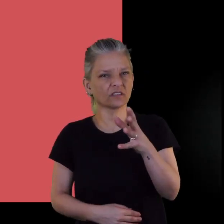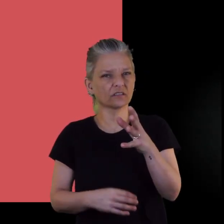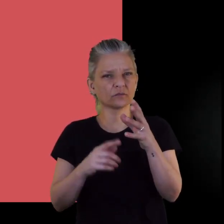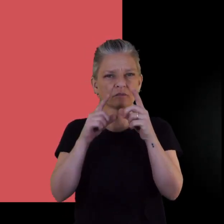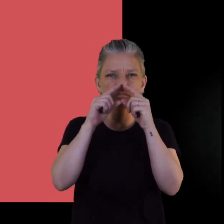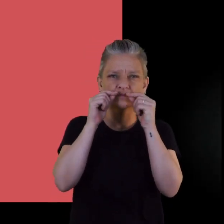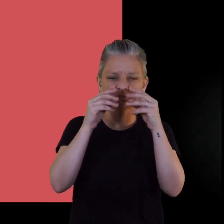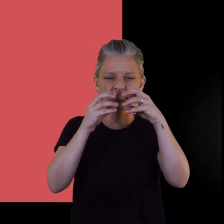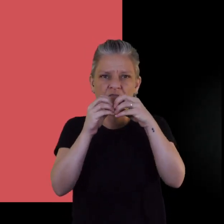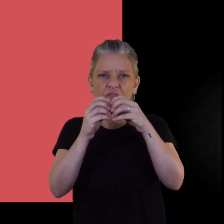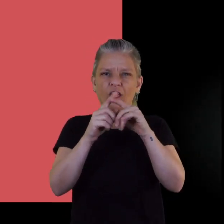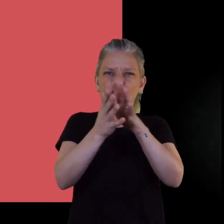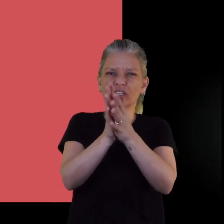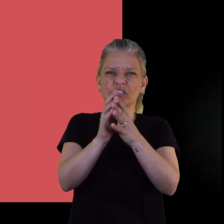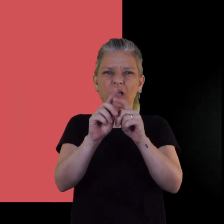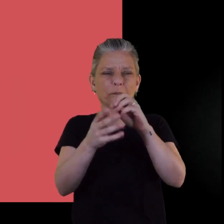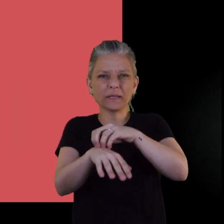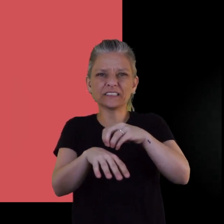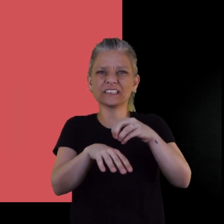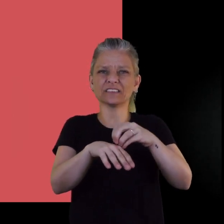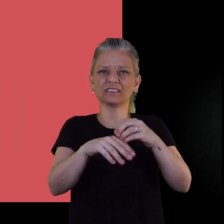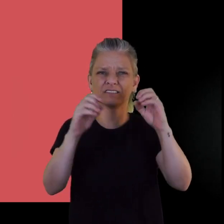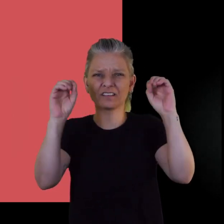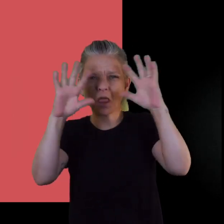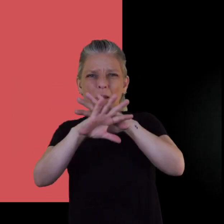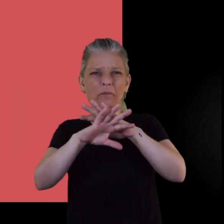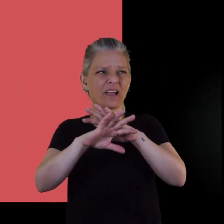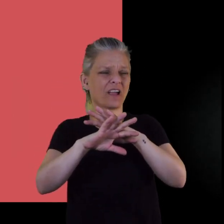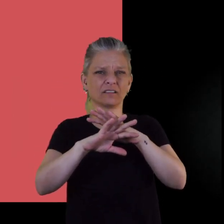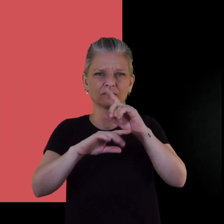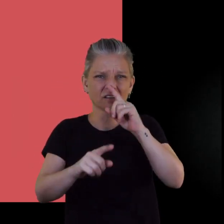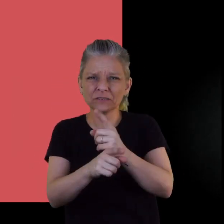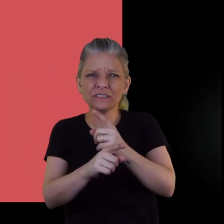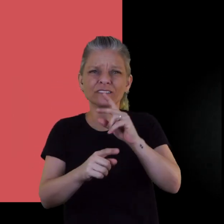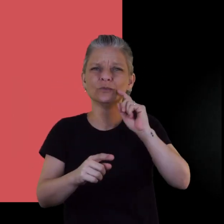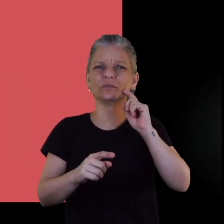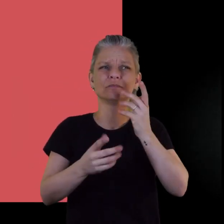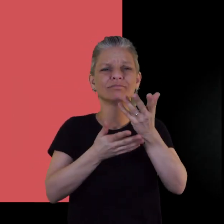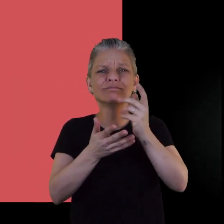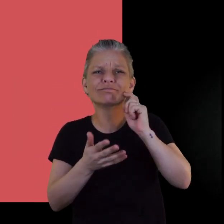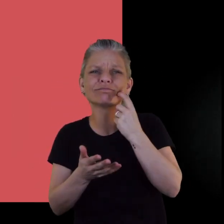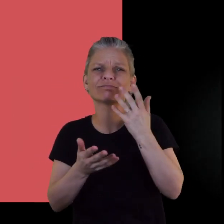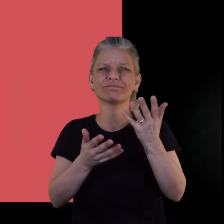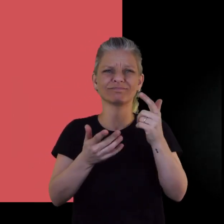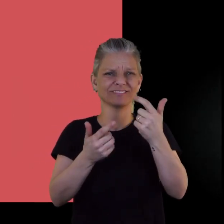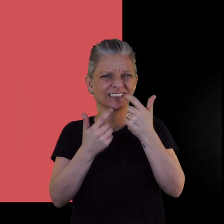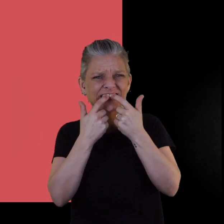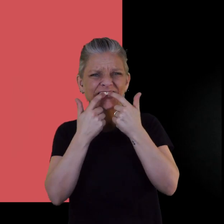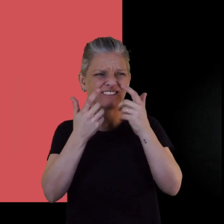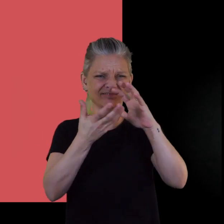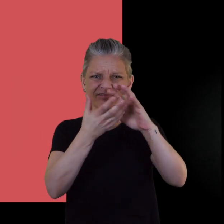With a witty lip, nip, top, putty like a big crush. Nightmares are stuck to the gums, can't speak sweet. These teeth devour